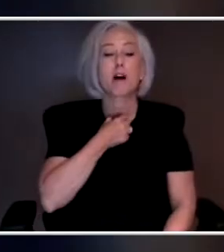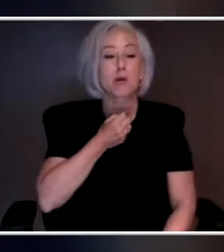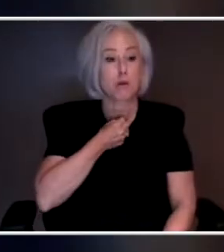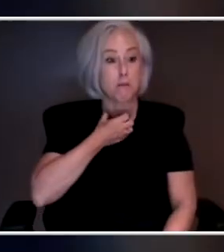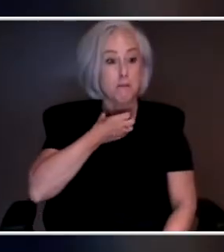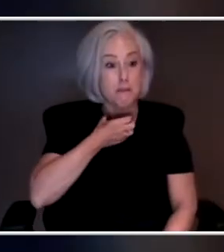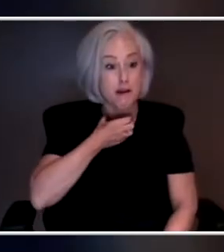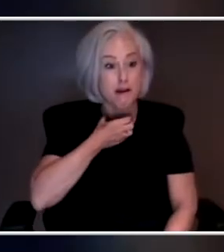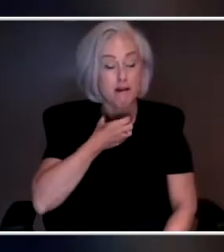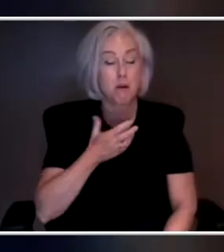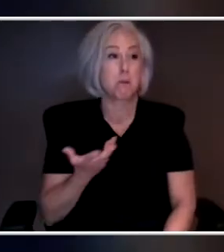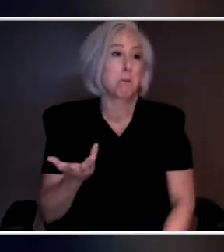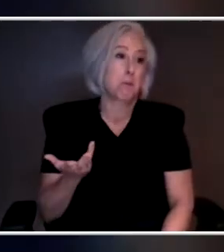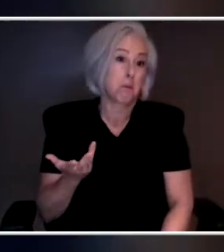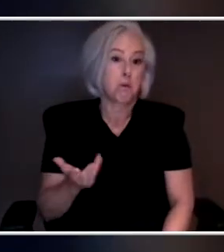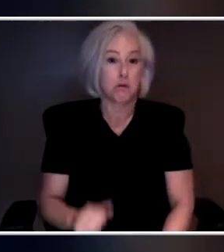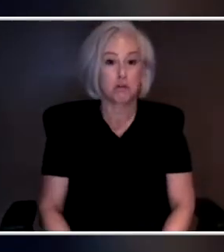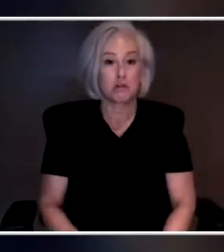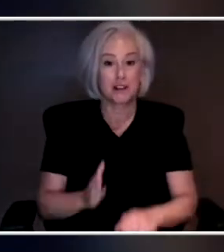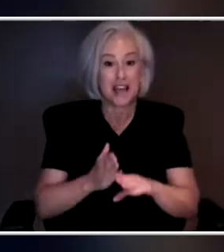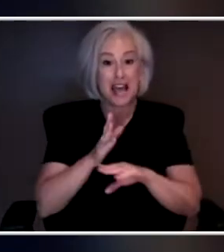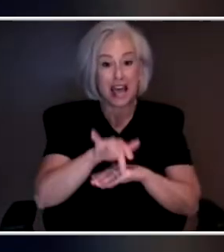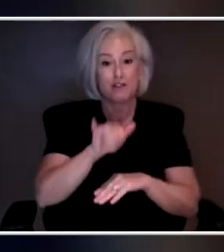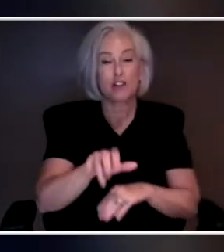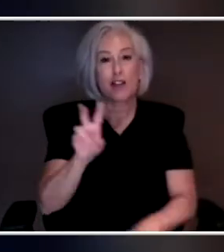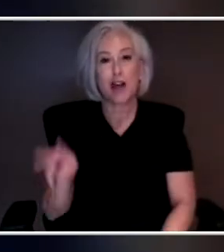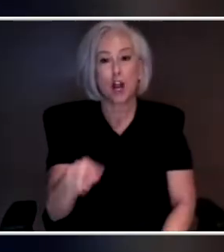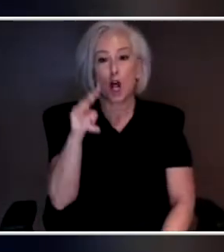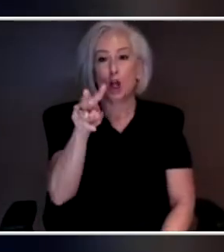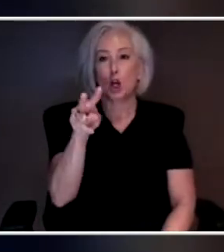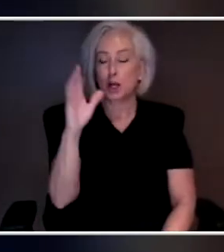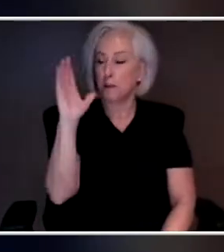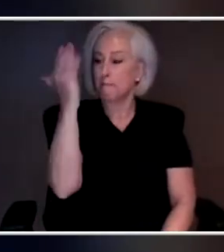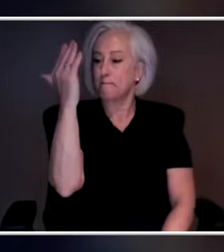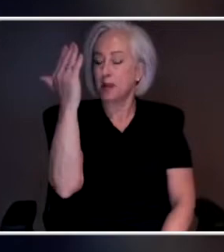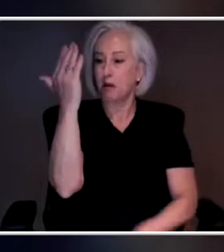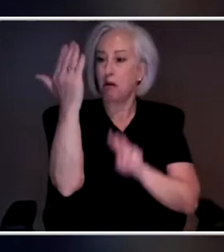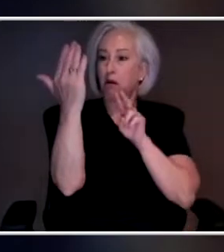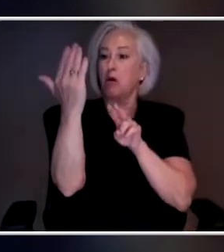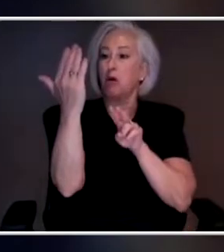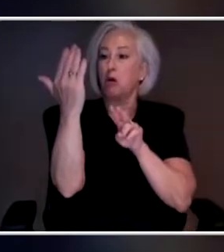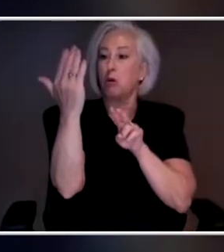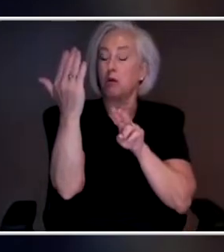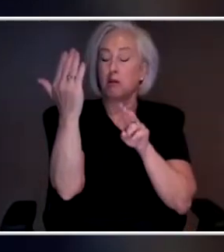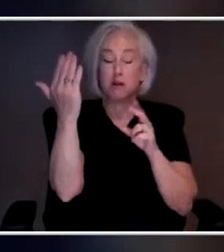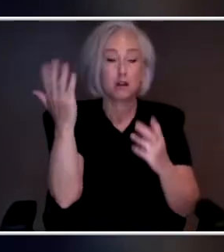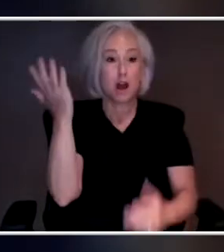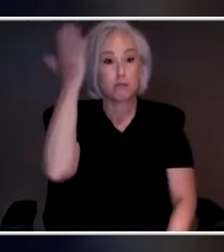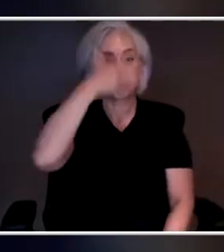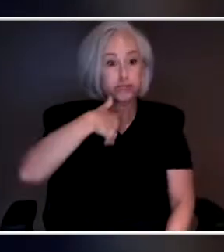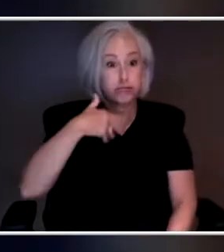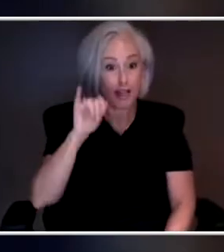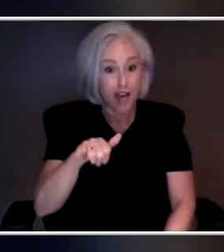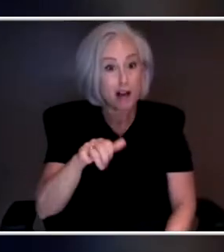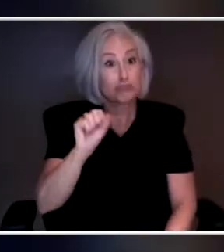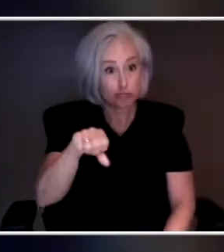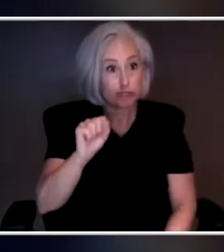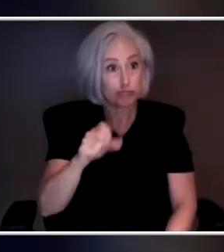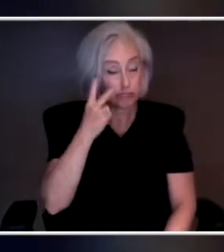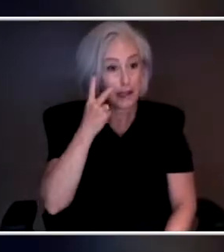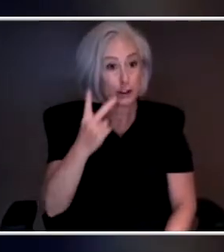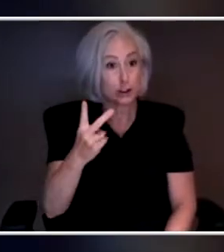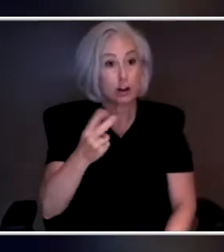which after that, I looked at myself in the mirror and went, "Well, I was completely overlooking the obvious," because yes, there was a noticeable